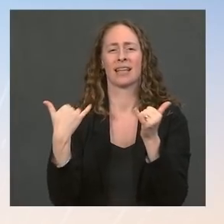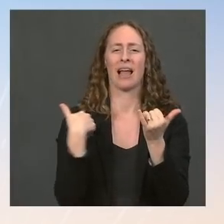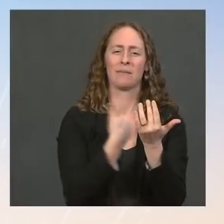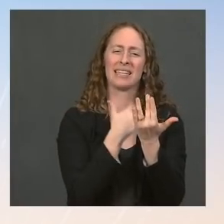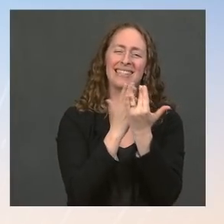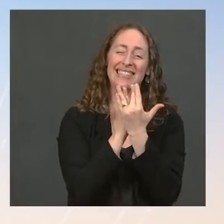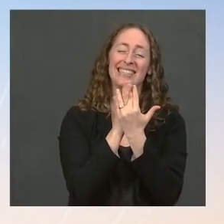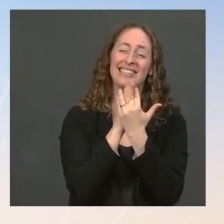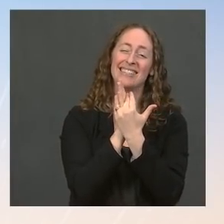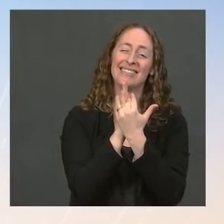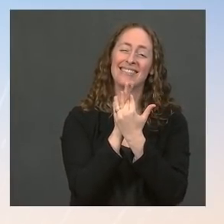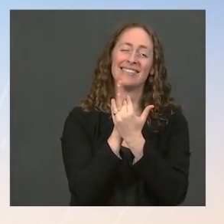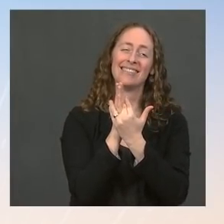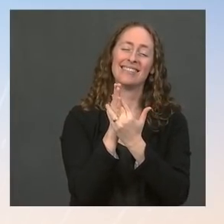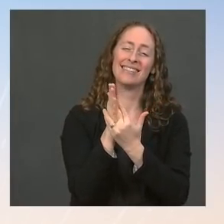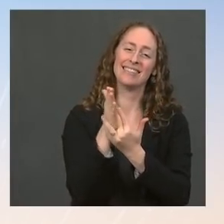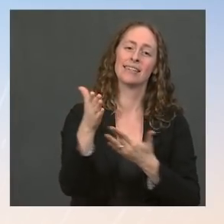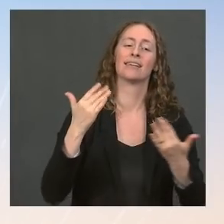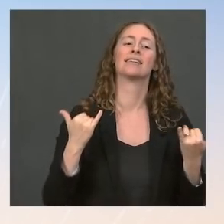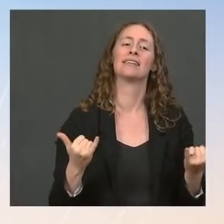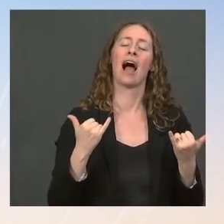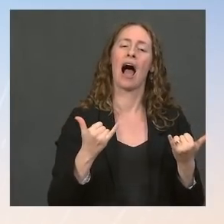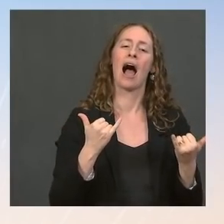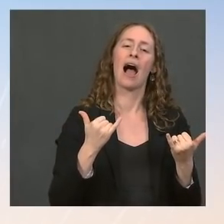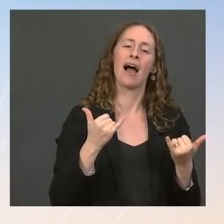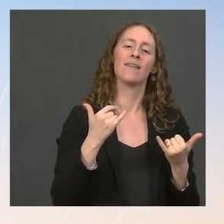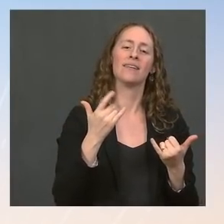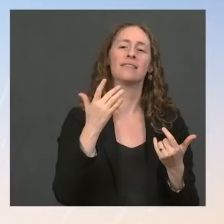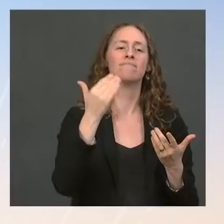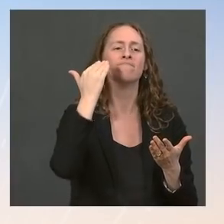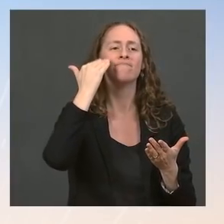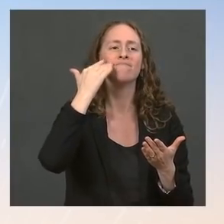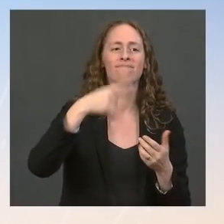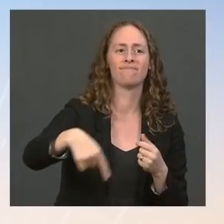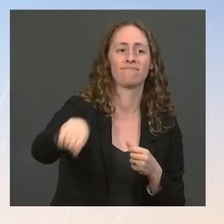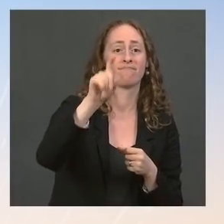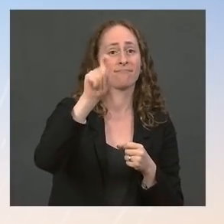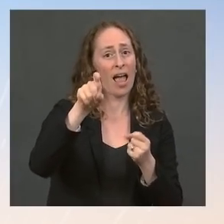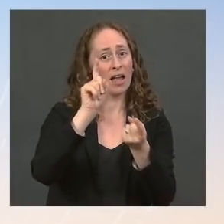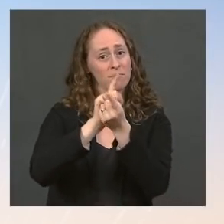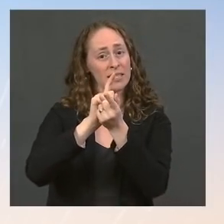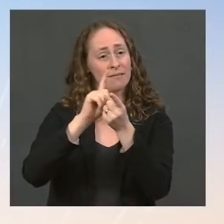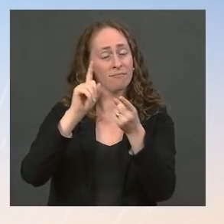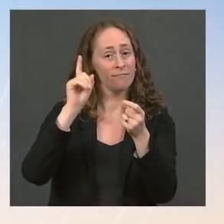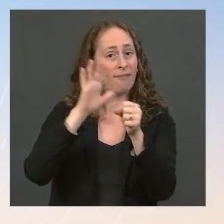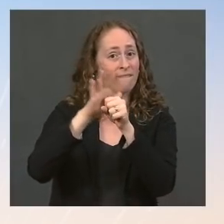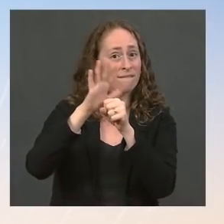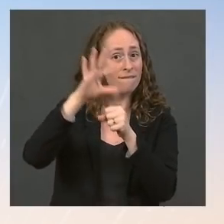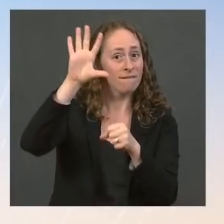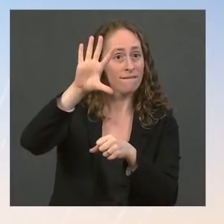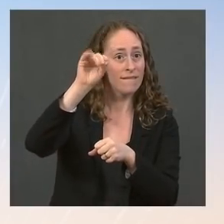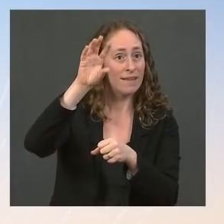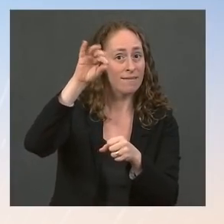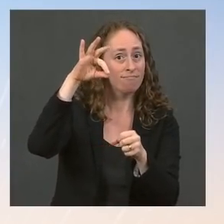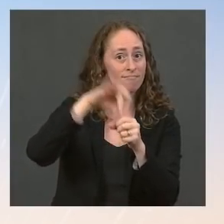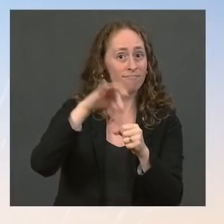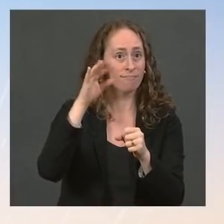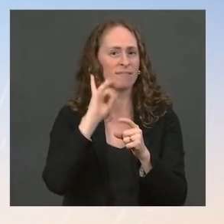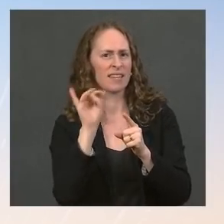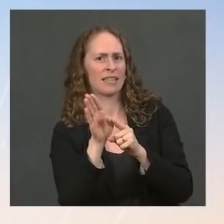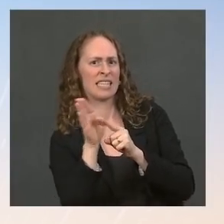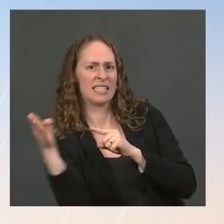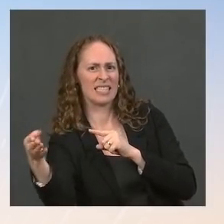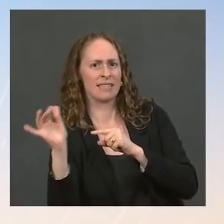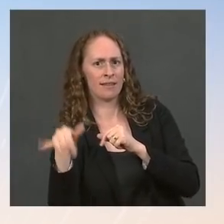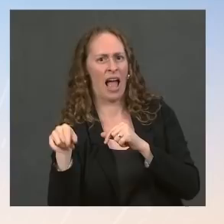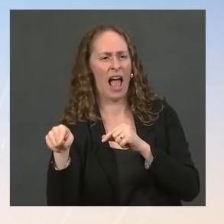is how we can get agreement, of course, 50 votes in the Senate on a reconciliation package. That's what we're discussing here. We